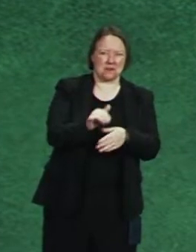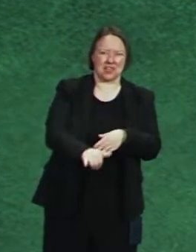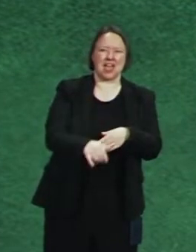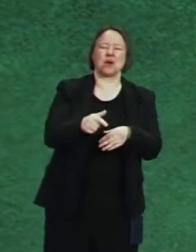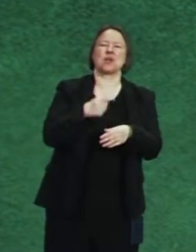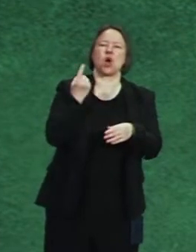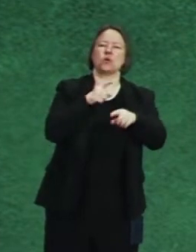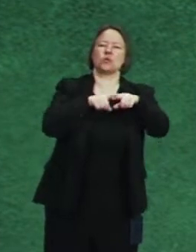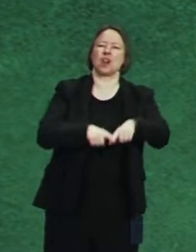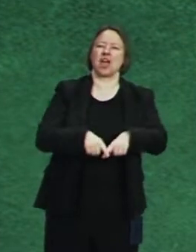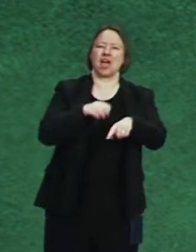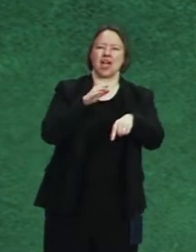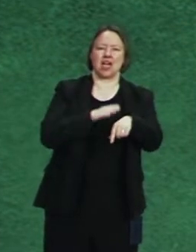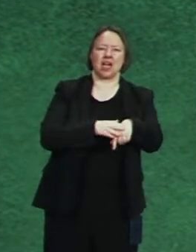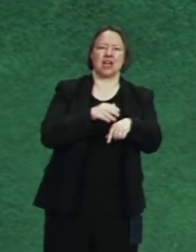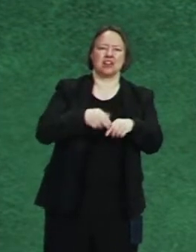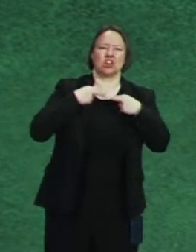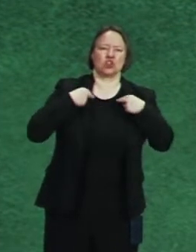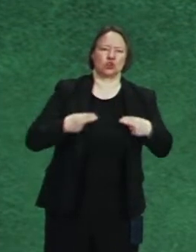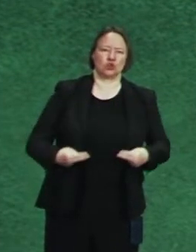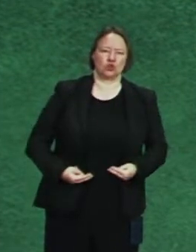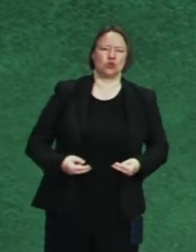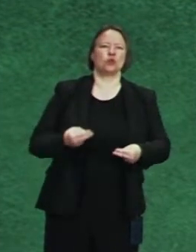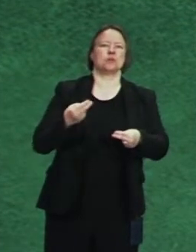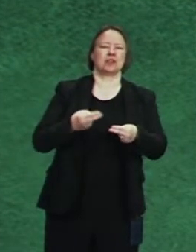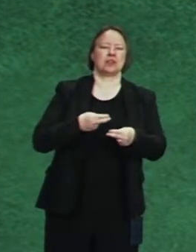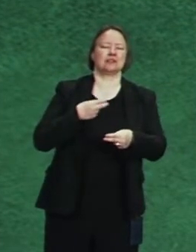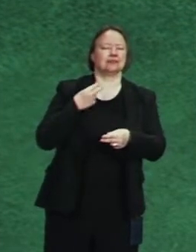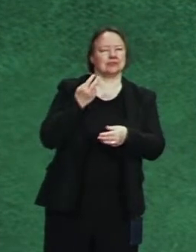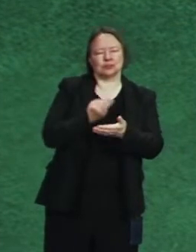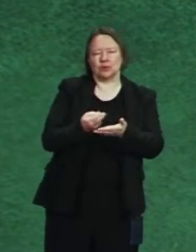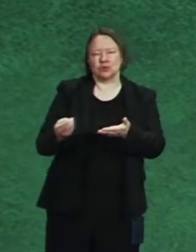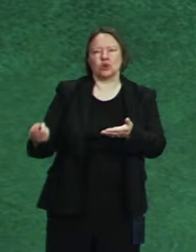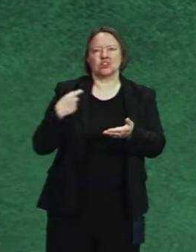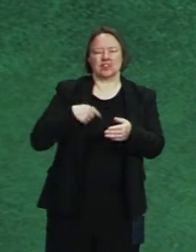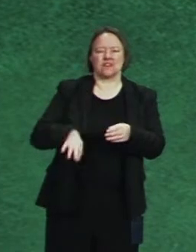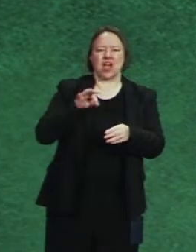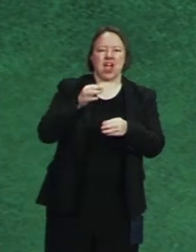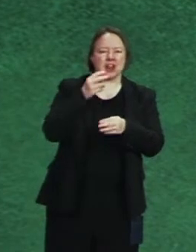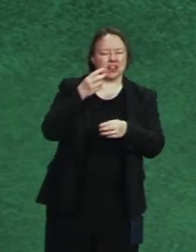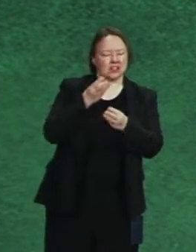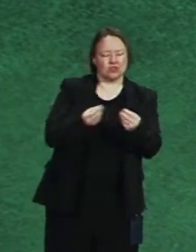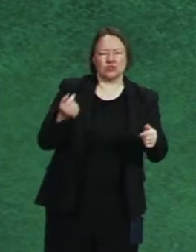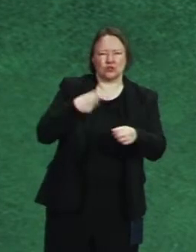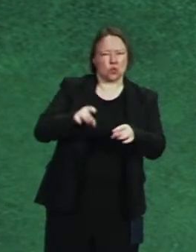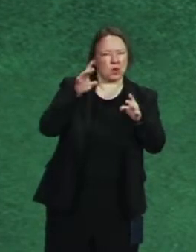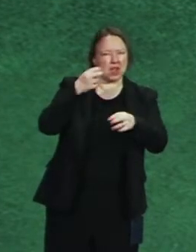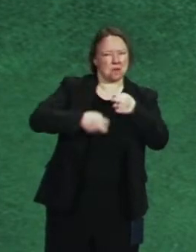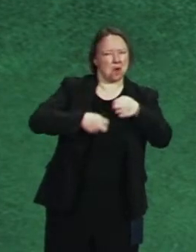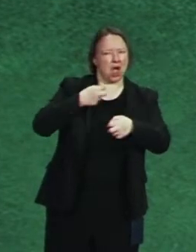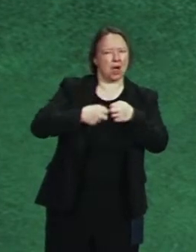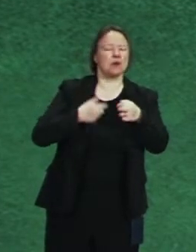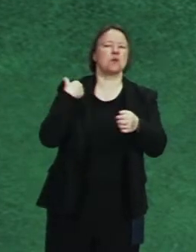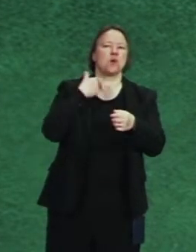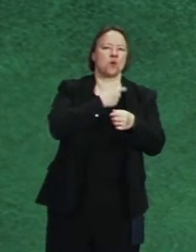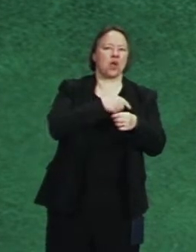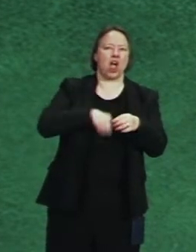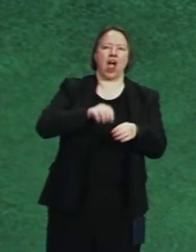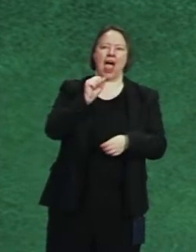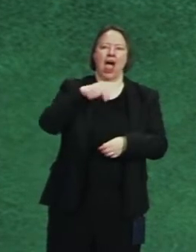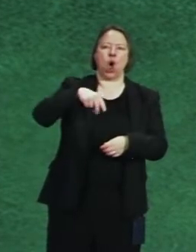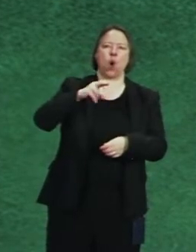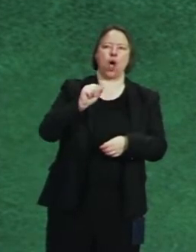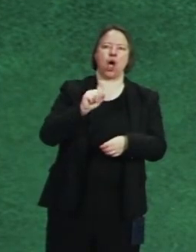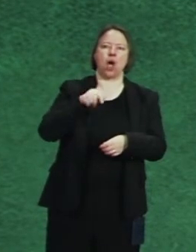always rely on the ingenuity of the human race to find solutions to the wicked problem faced in our contemporary world. We are Team AquaPro, and we